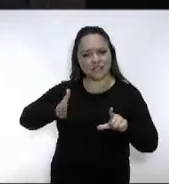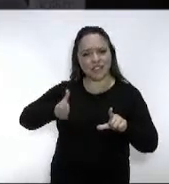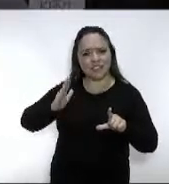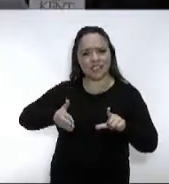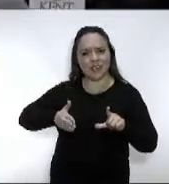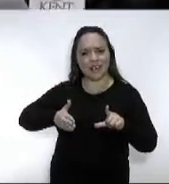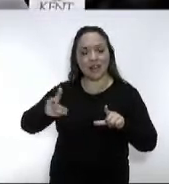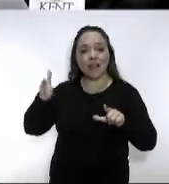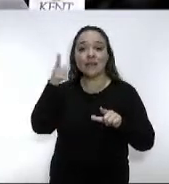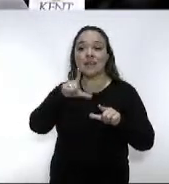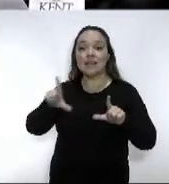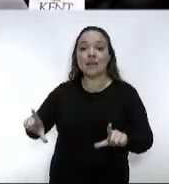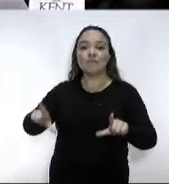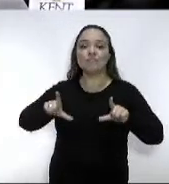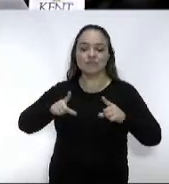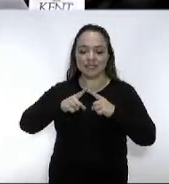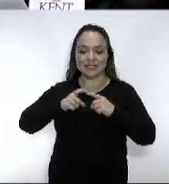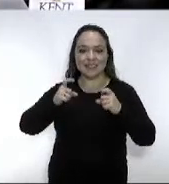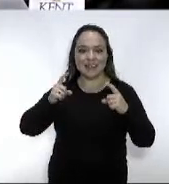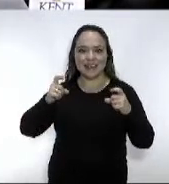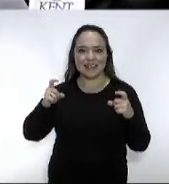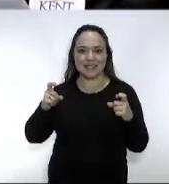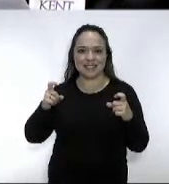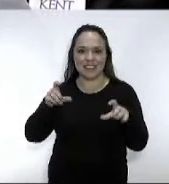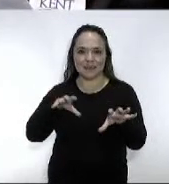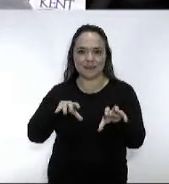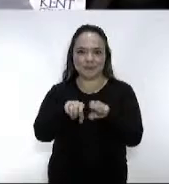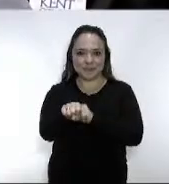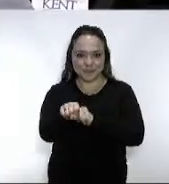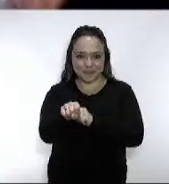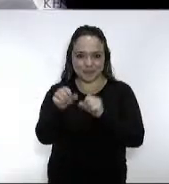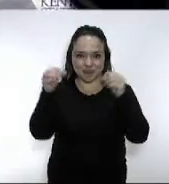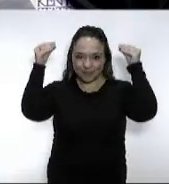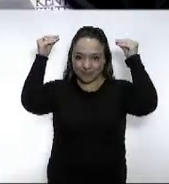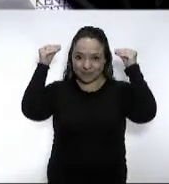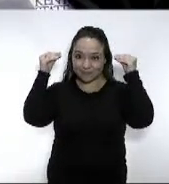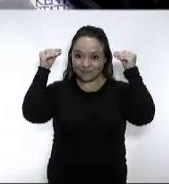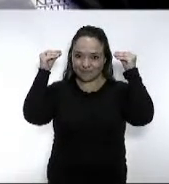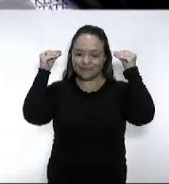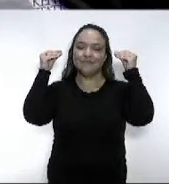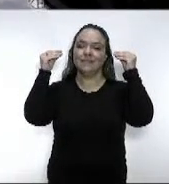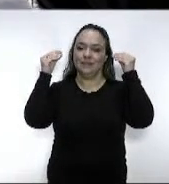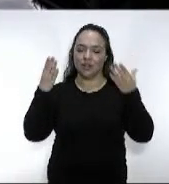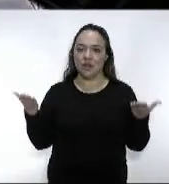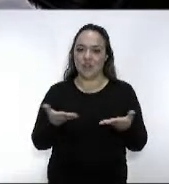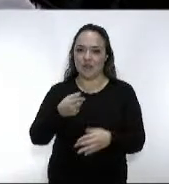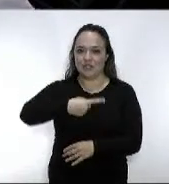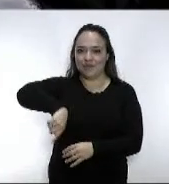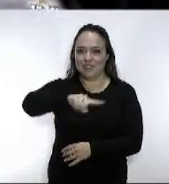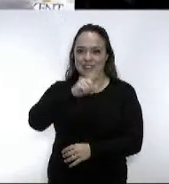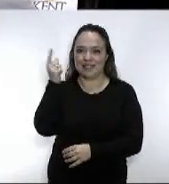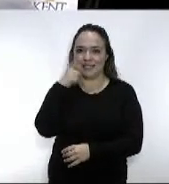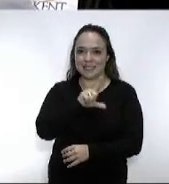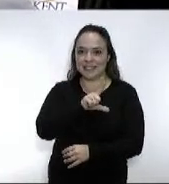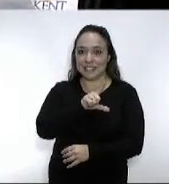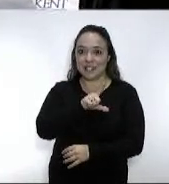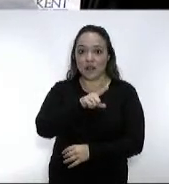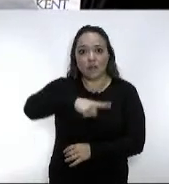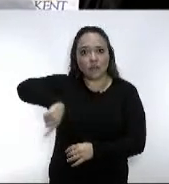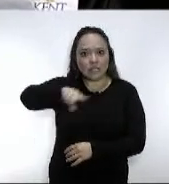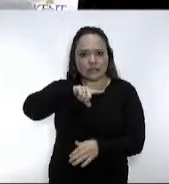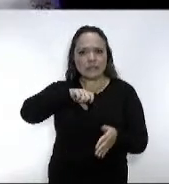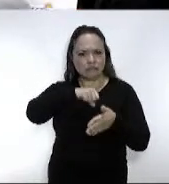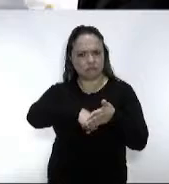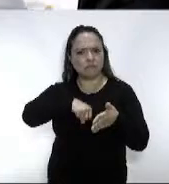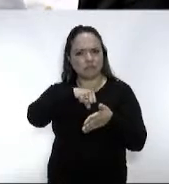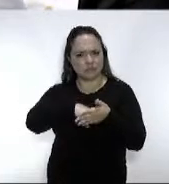guarantees to each one of you the Associate of Science degree that you are receiving today. And you, when you receive that,